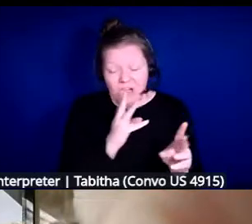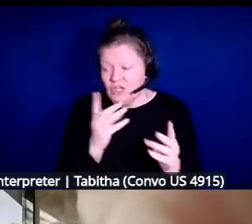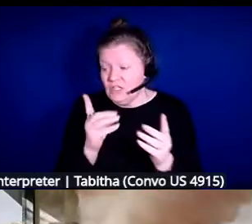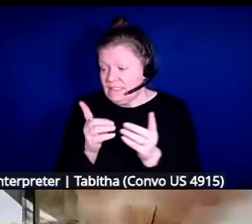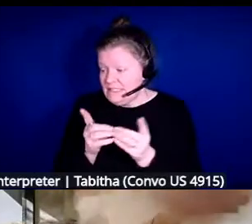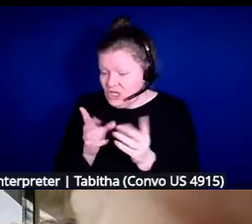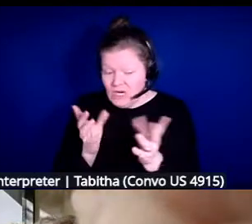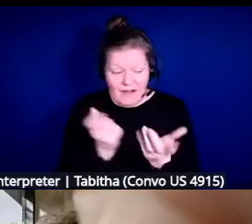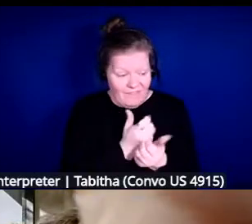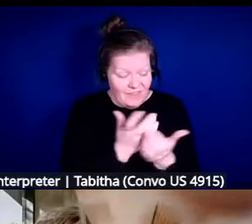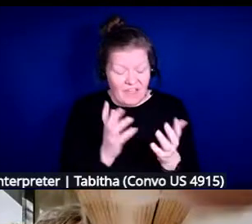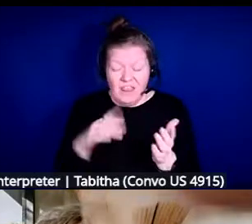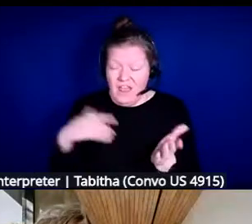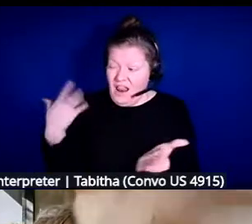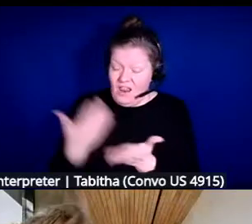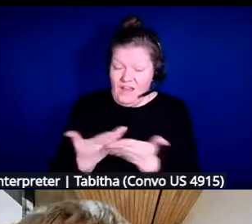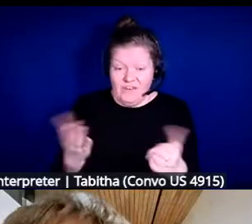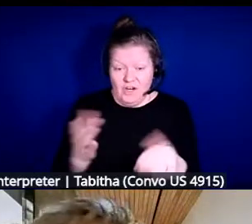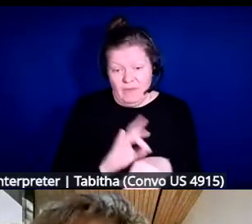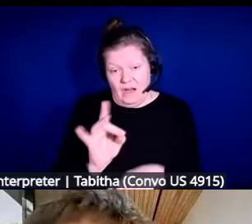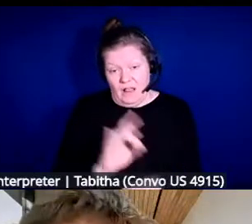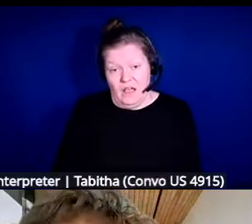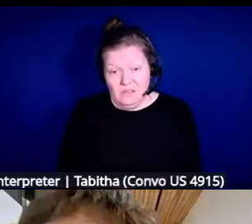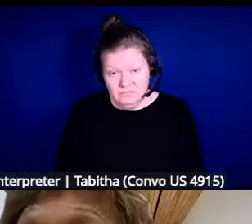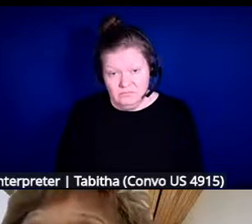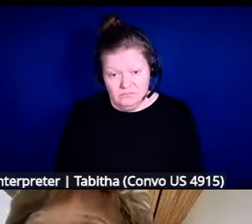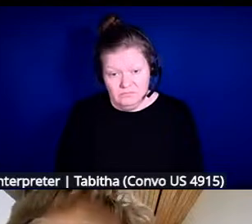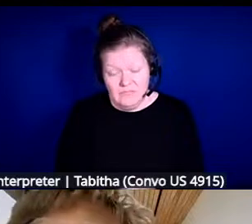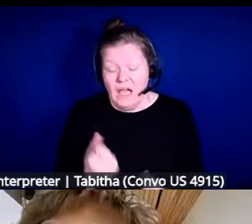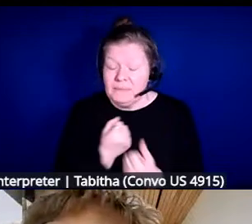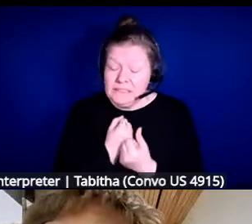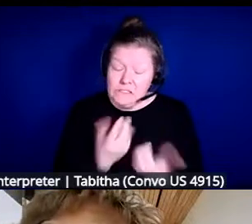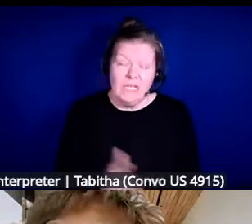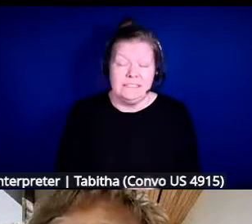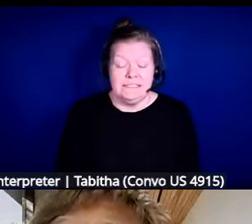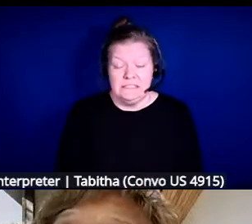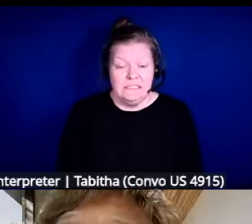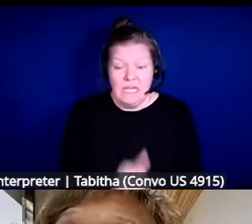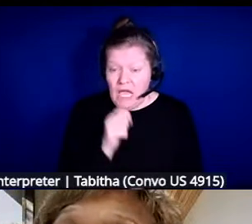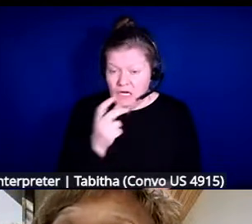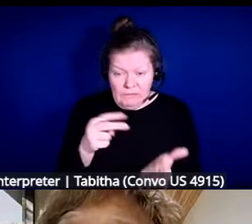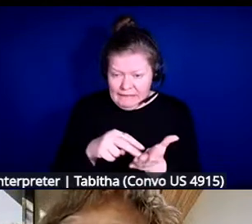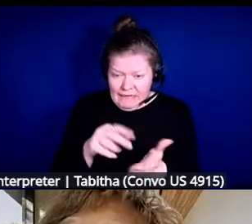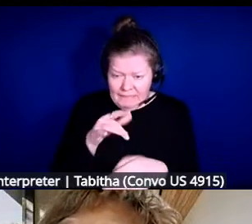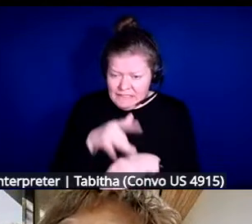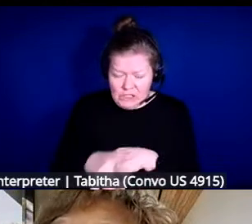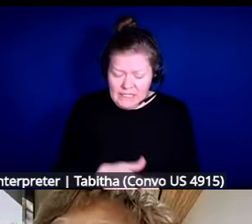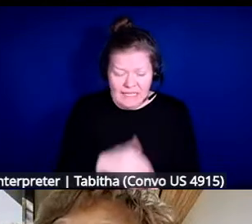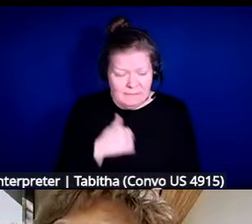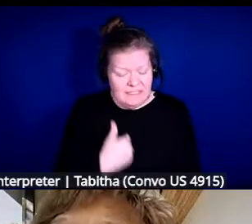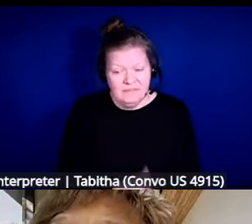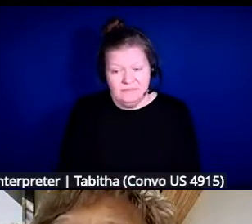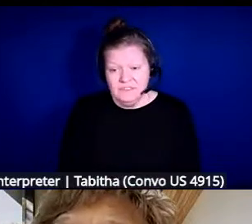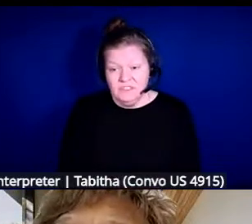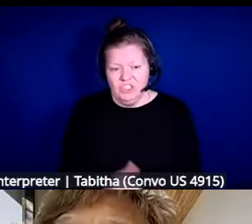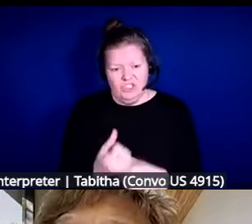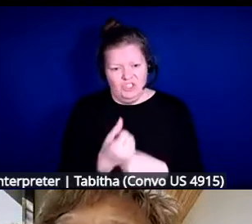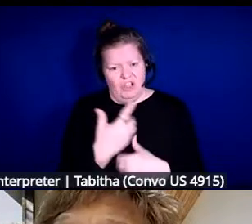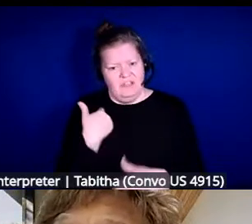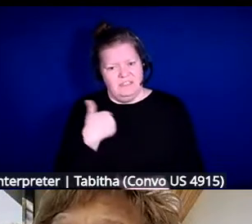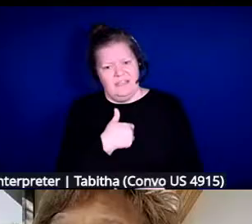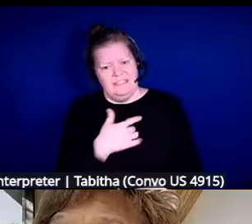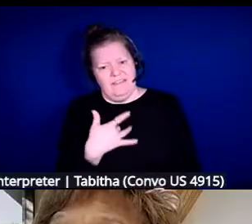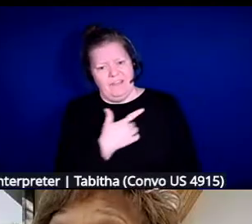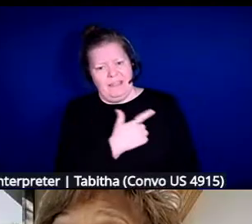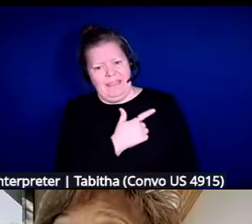everything, and get down here by 8 o'clock. I'm exhausted. I don't get up this early. She I'm make tired. she make the rest of us feel lazy all of a